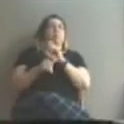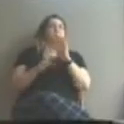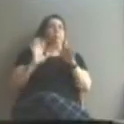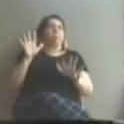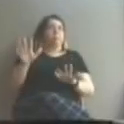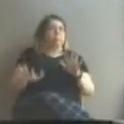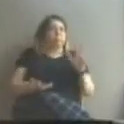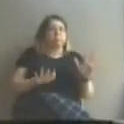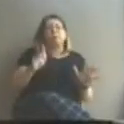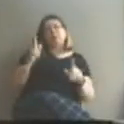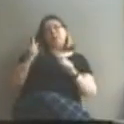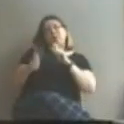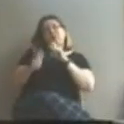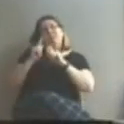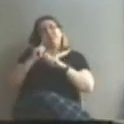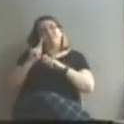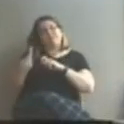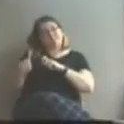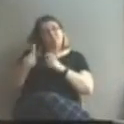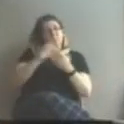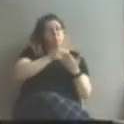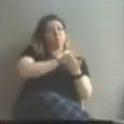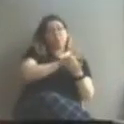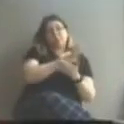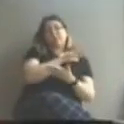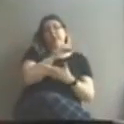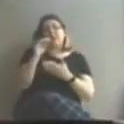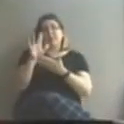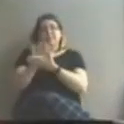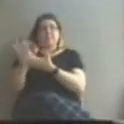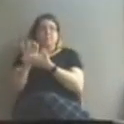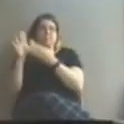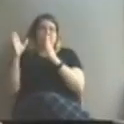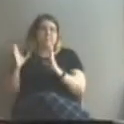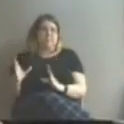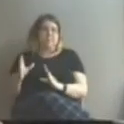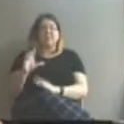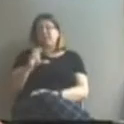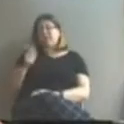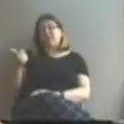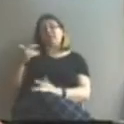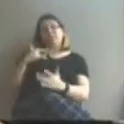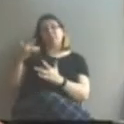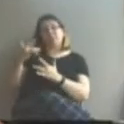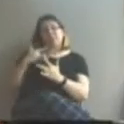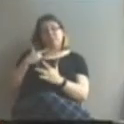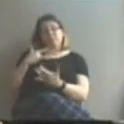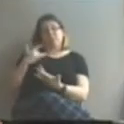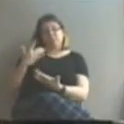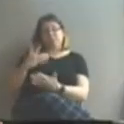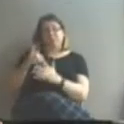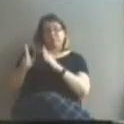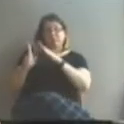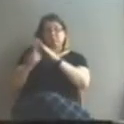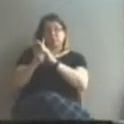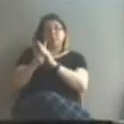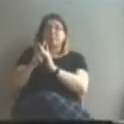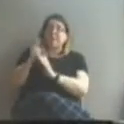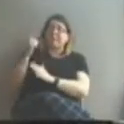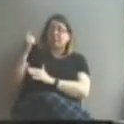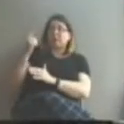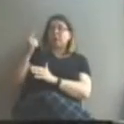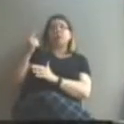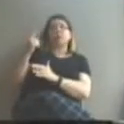for our custodians. We have assured our custodians, because here's another concern we have gotten. This is the first step